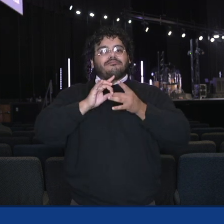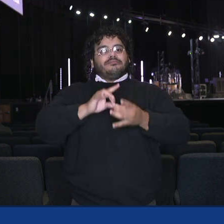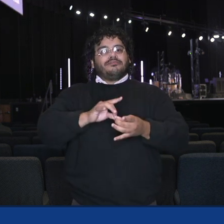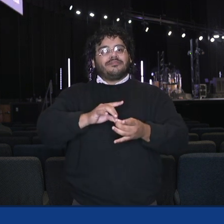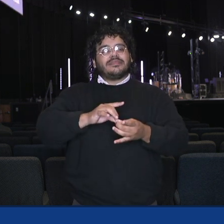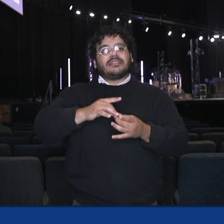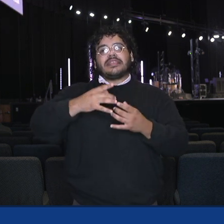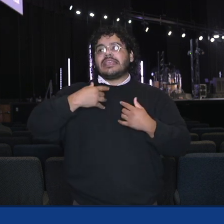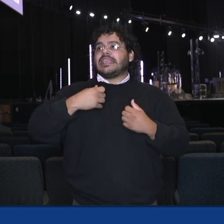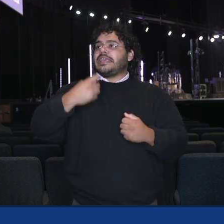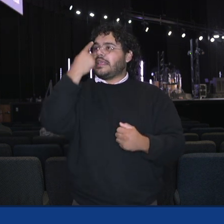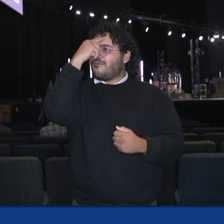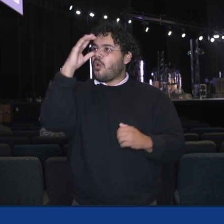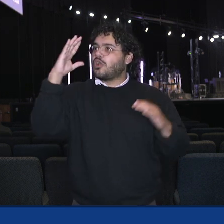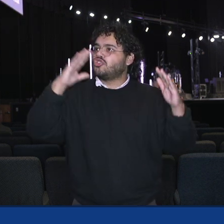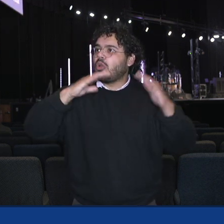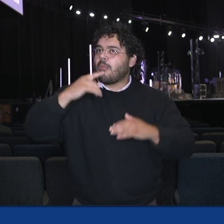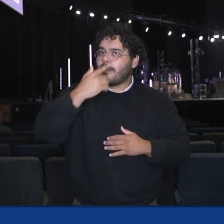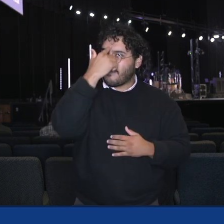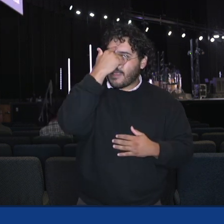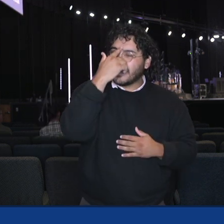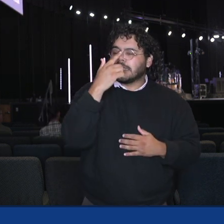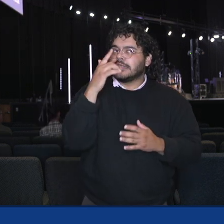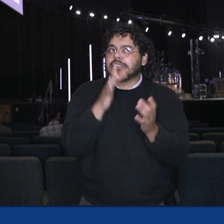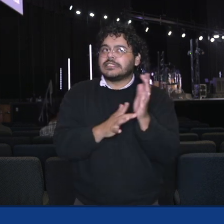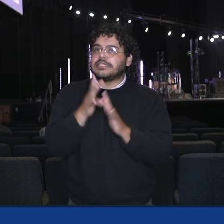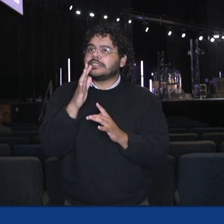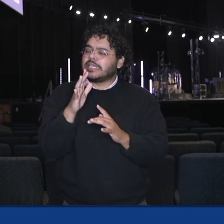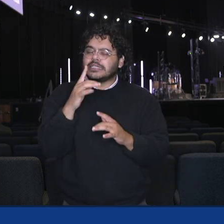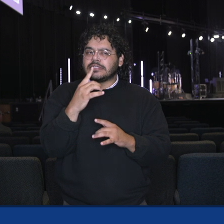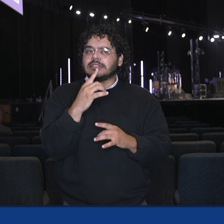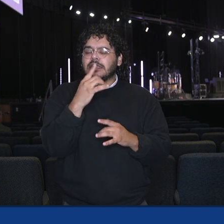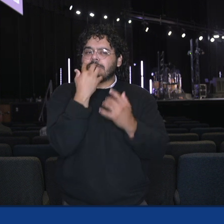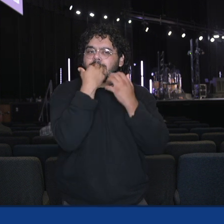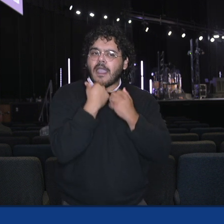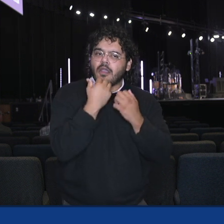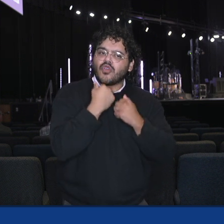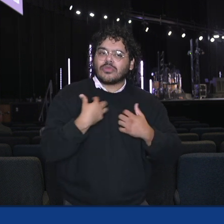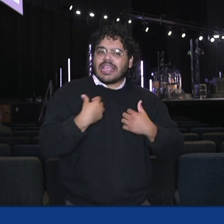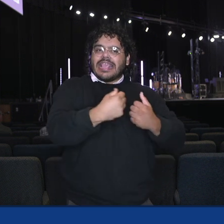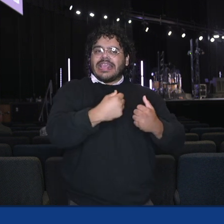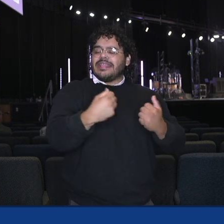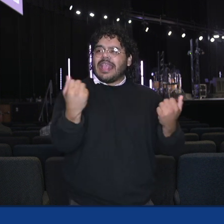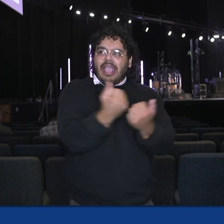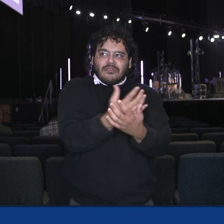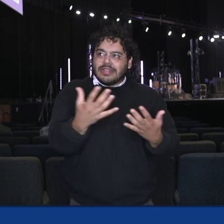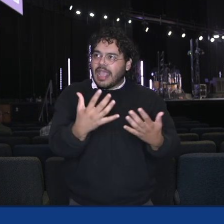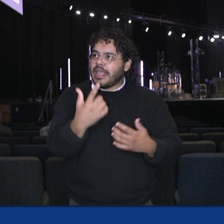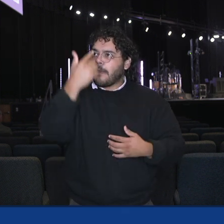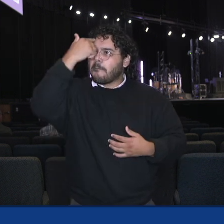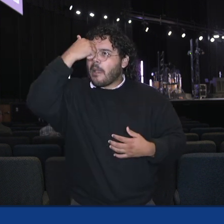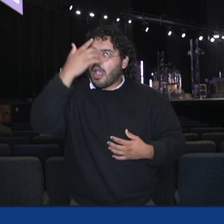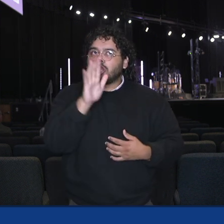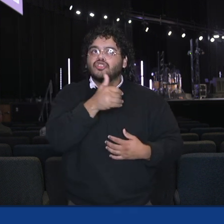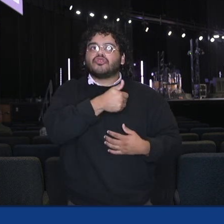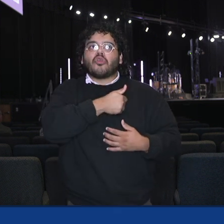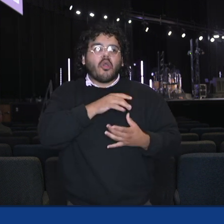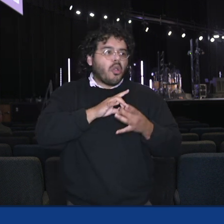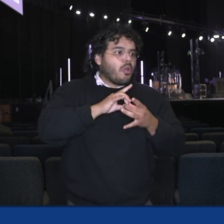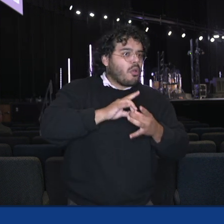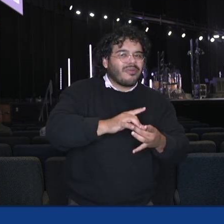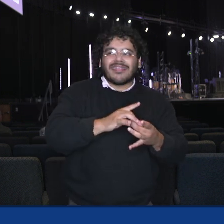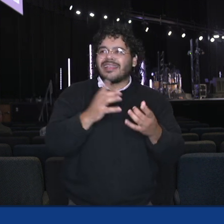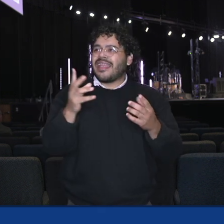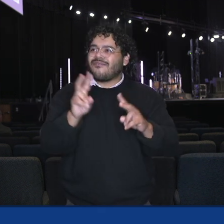Like we said, Jesus' healing is holistic: mind, body, spirit, relationships. Today, we're going to talk about